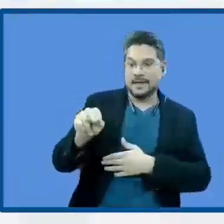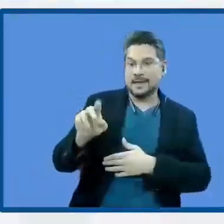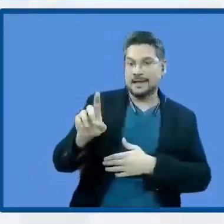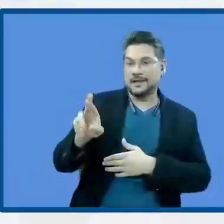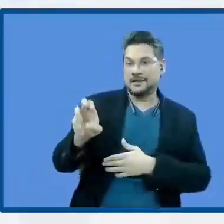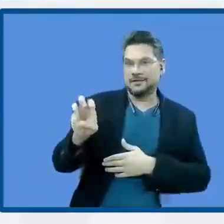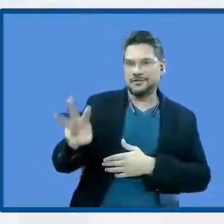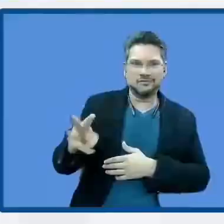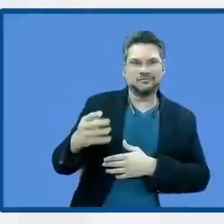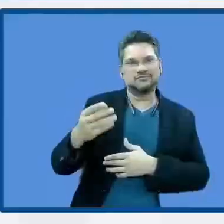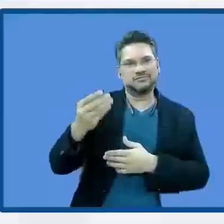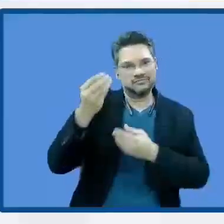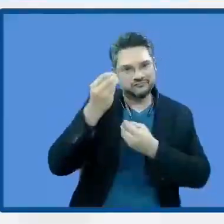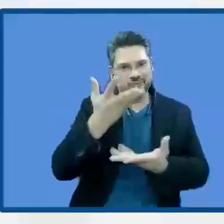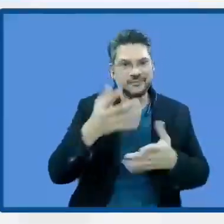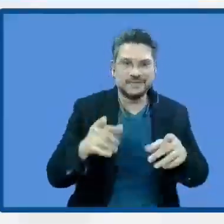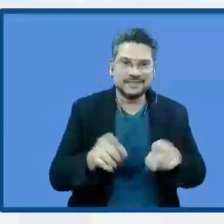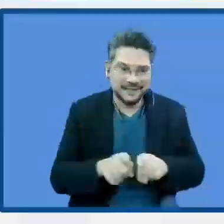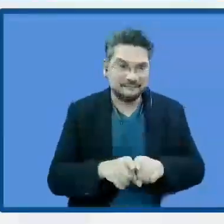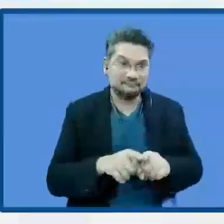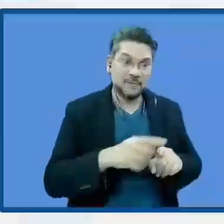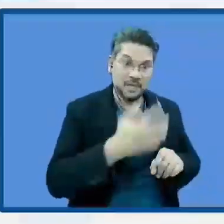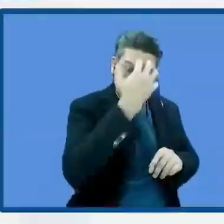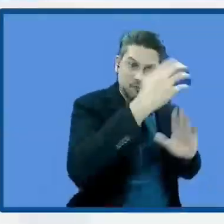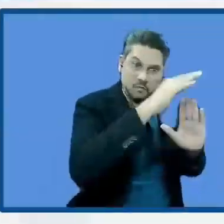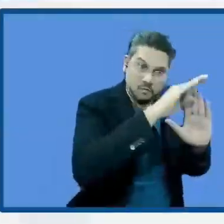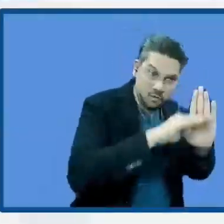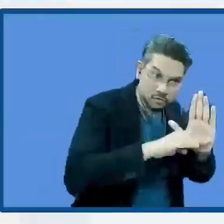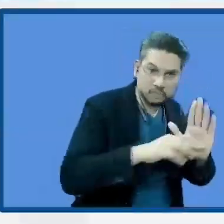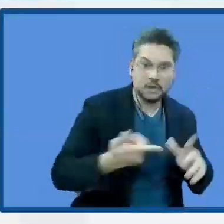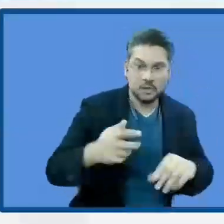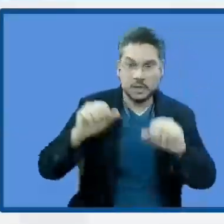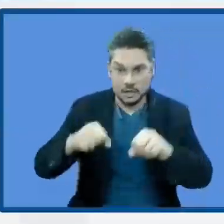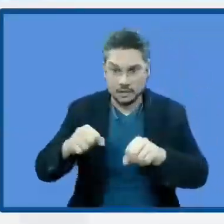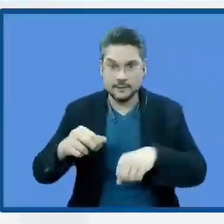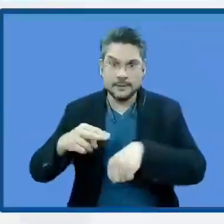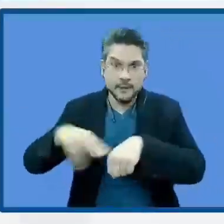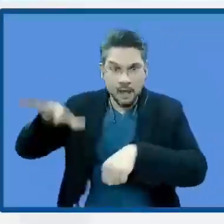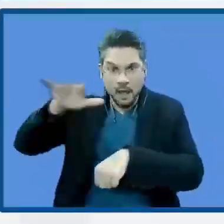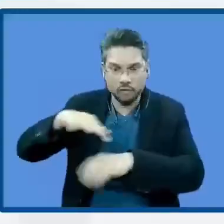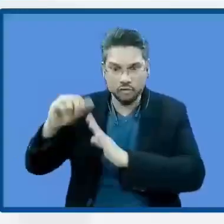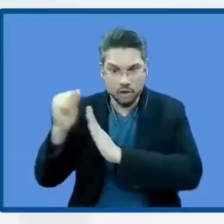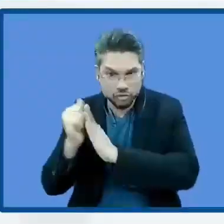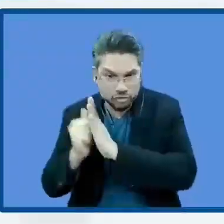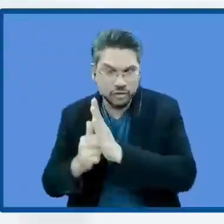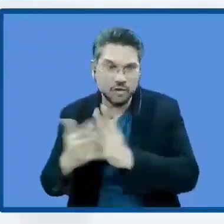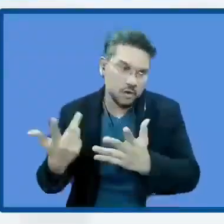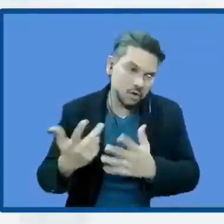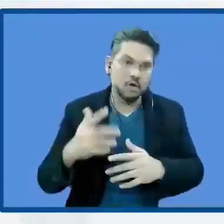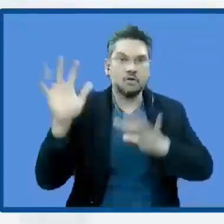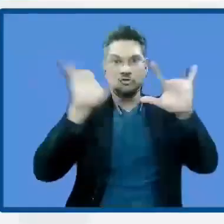add in the national agendas, urban agenda, climate change agenda.